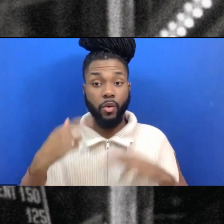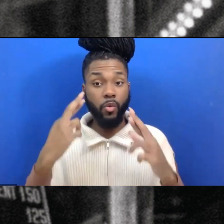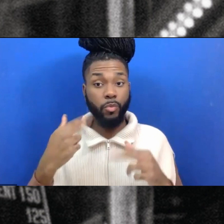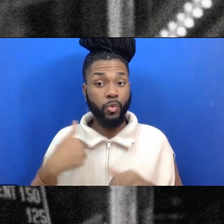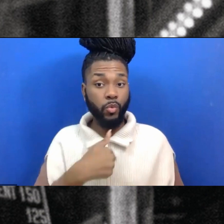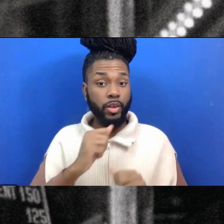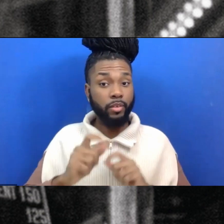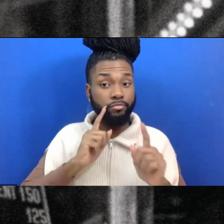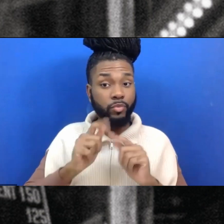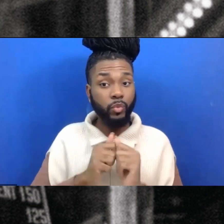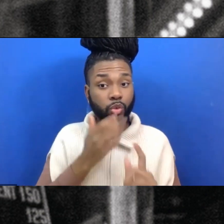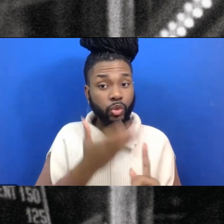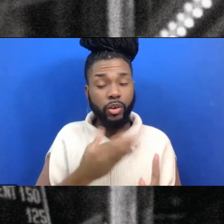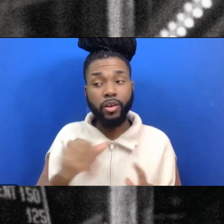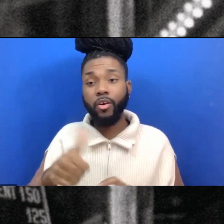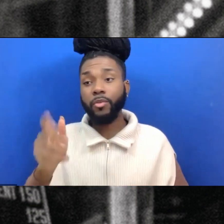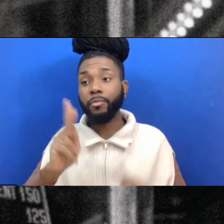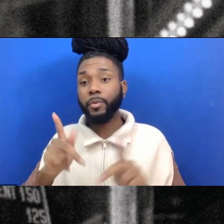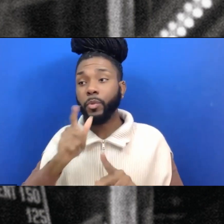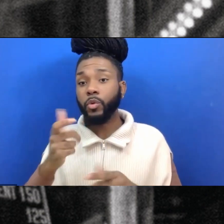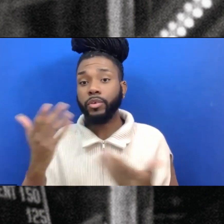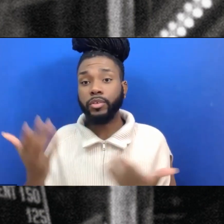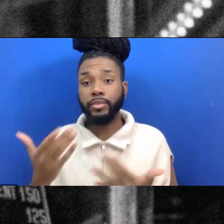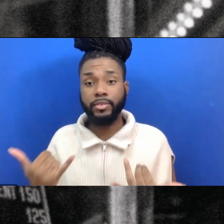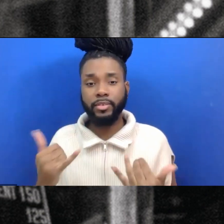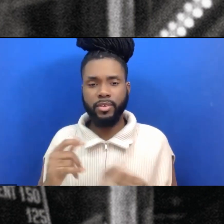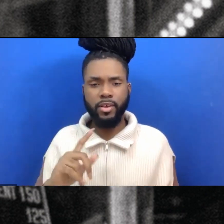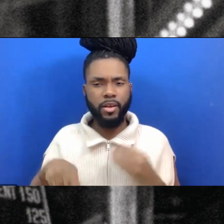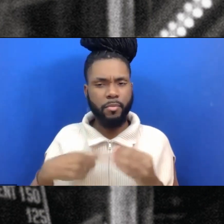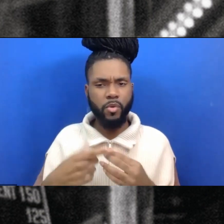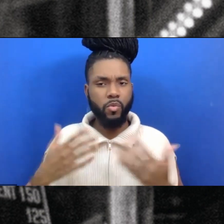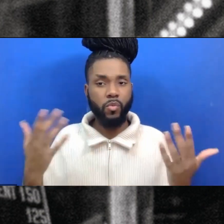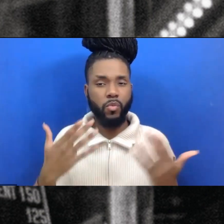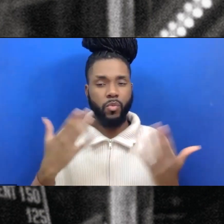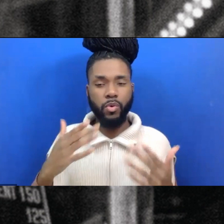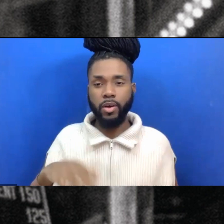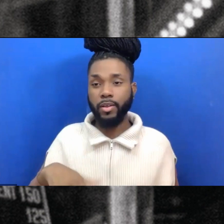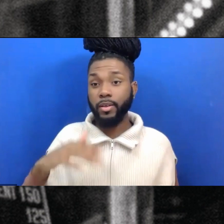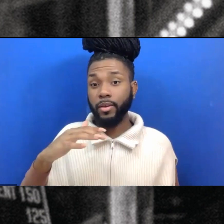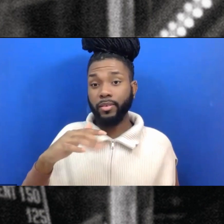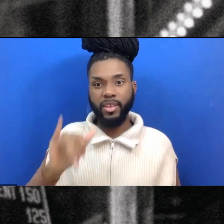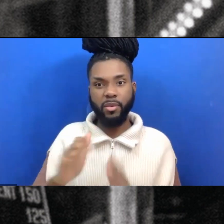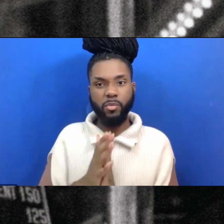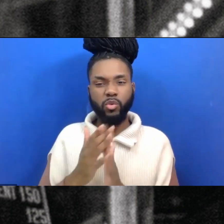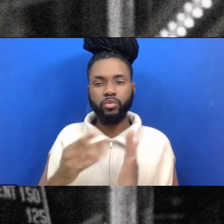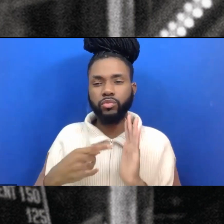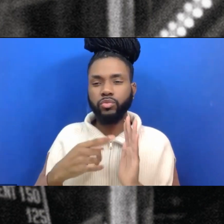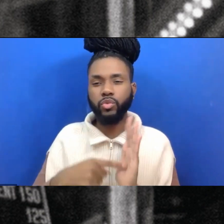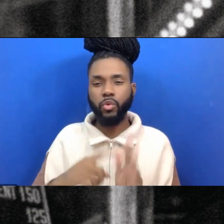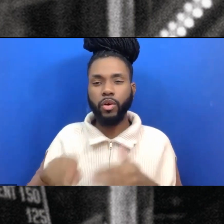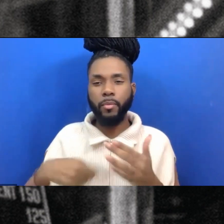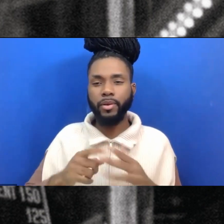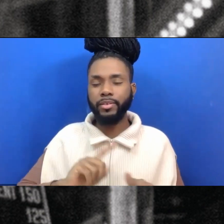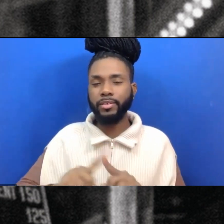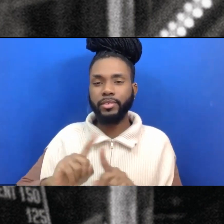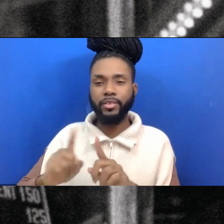and her interlocutors this evening about what a Black gaze shares about her different modalities of her